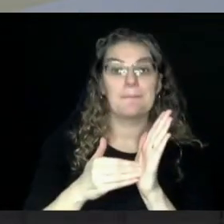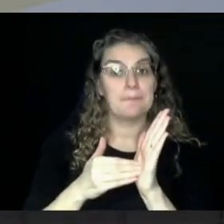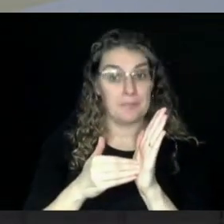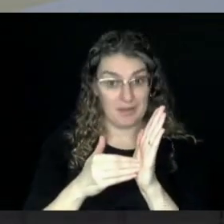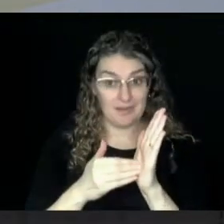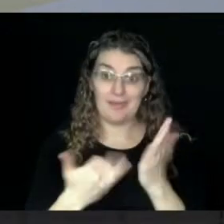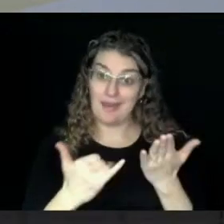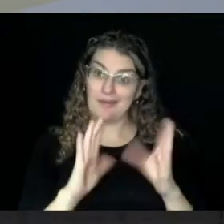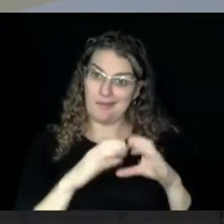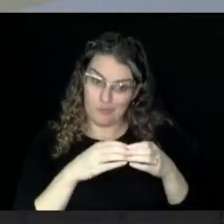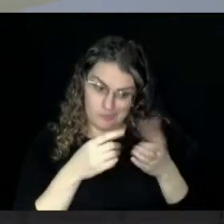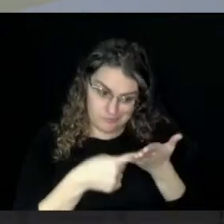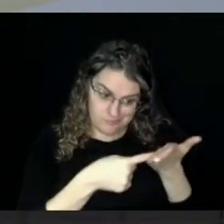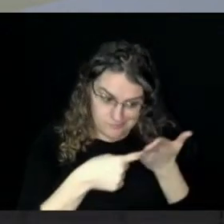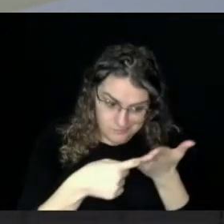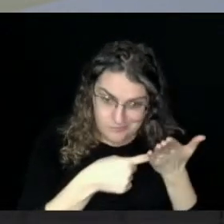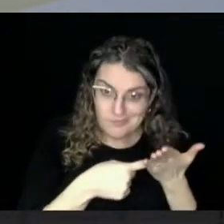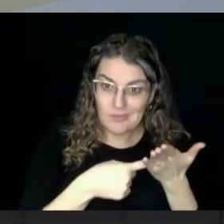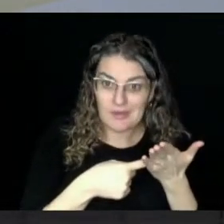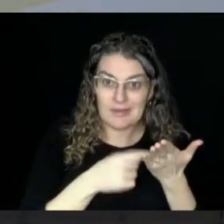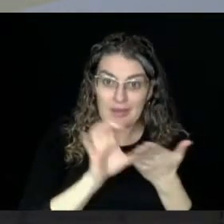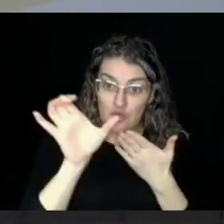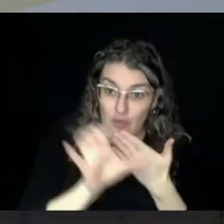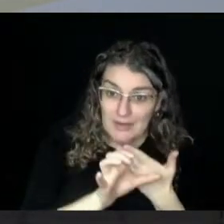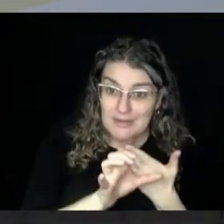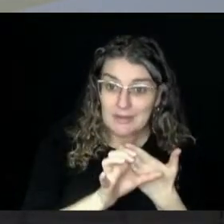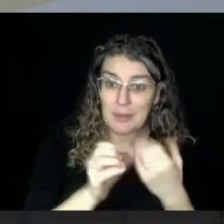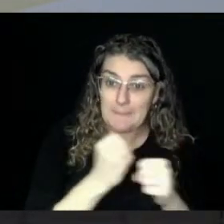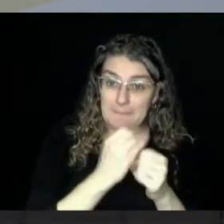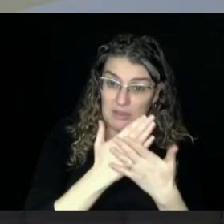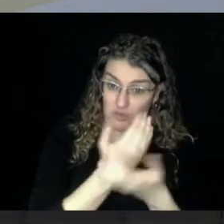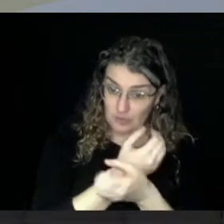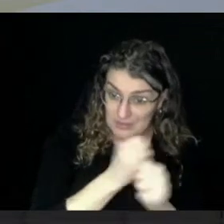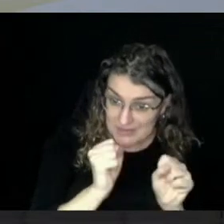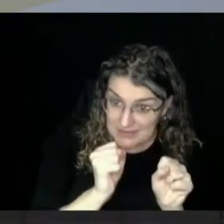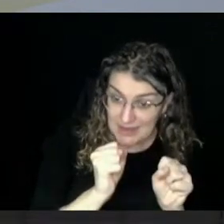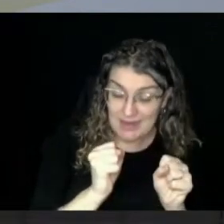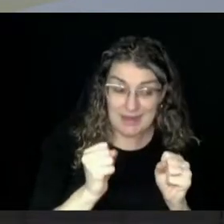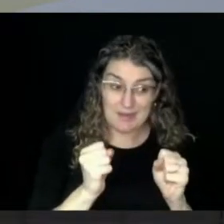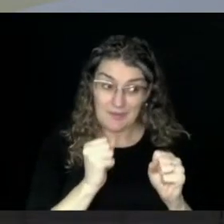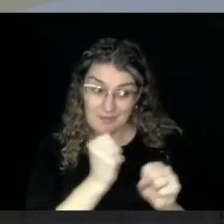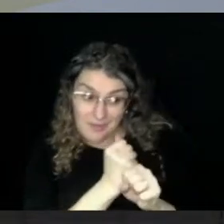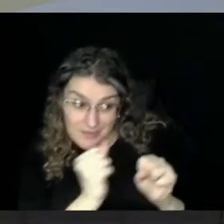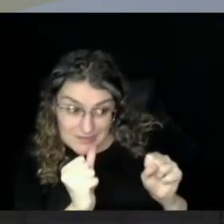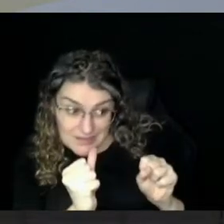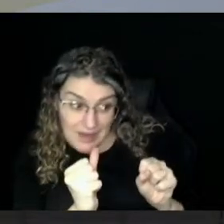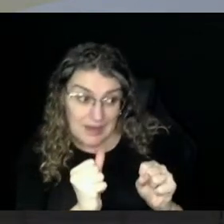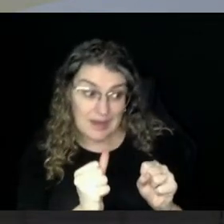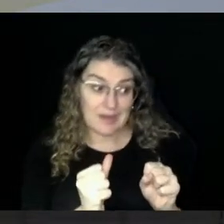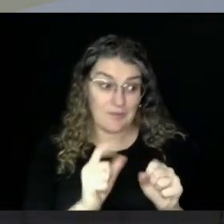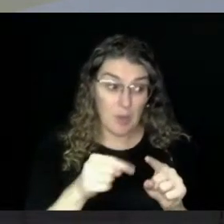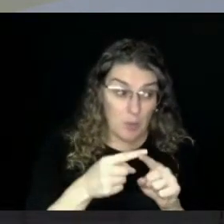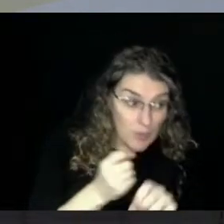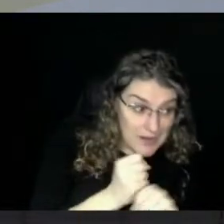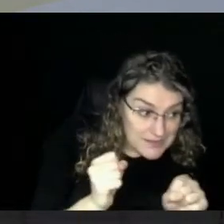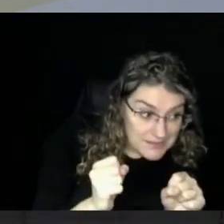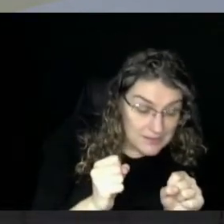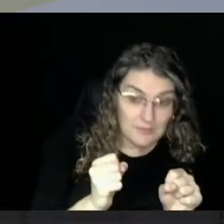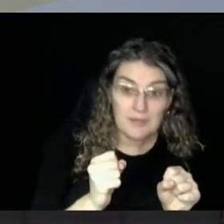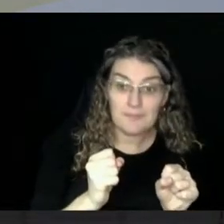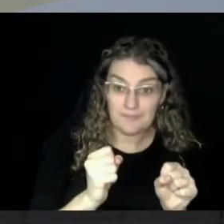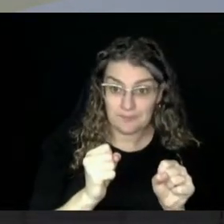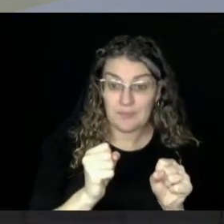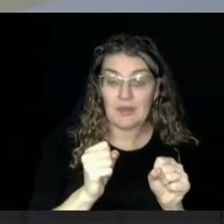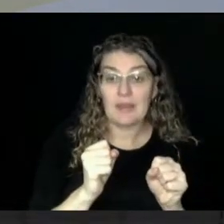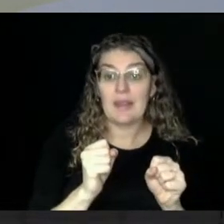having. We're looking at the criteria to trying to lay those out in each of our provinces, and also the premiers will be having